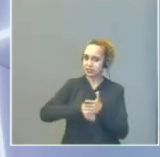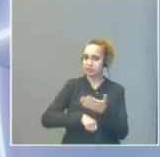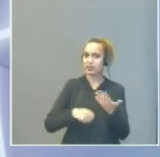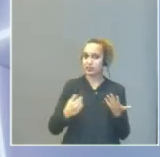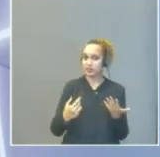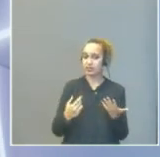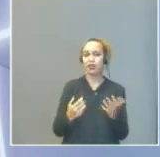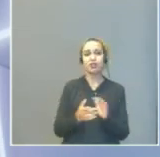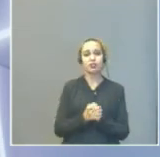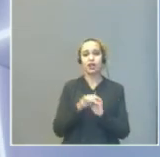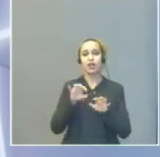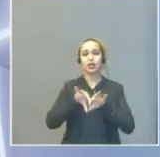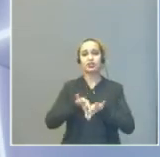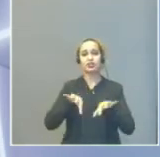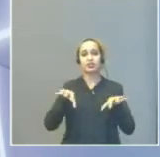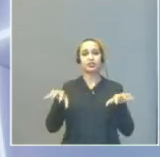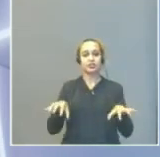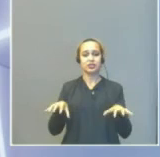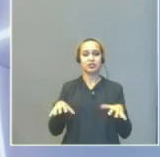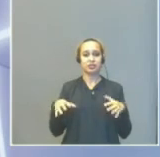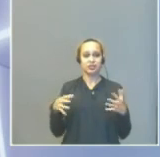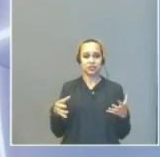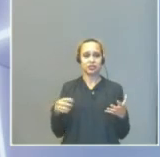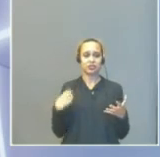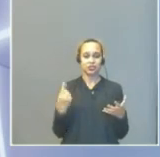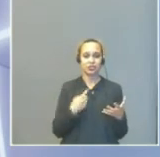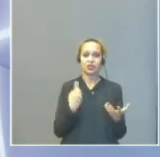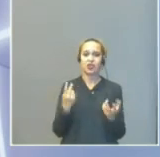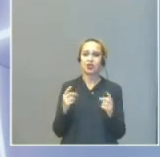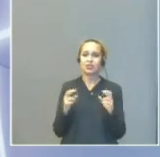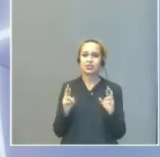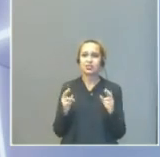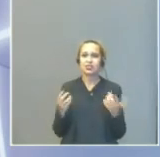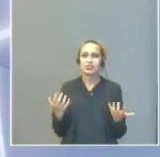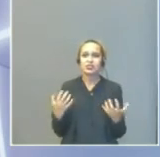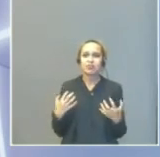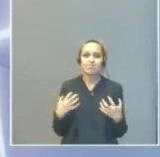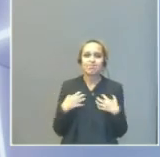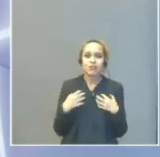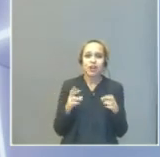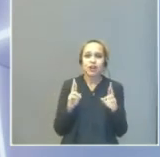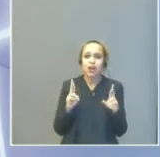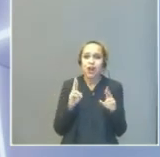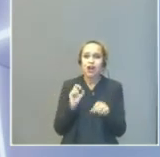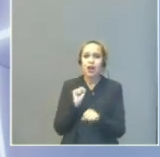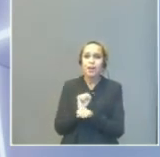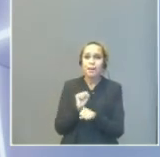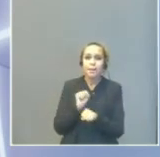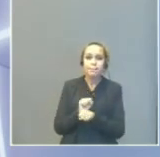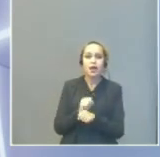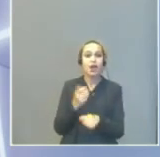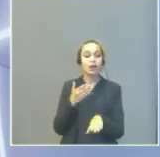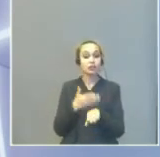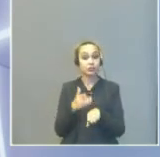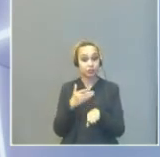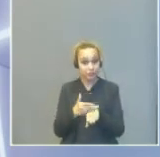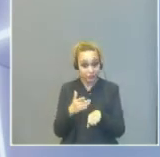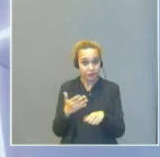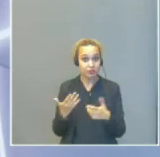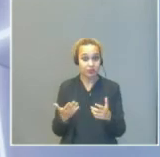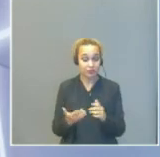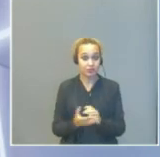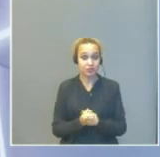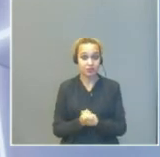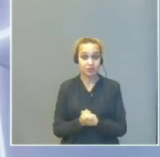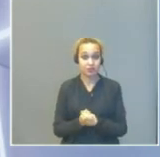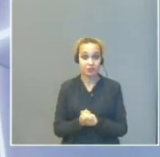diffracting our expectations and readings and insights and practices, allowing for